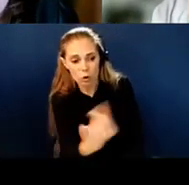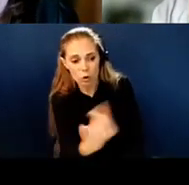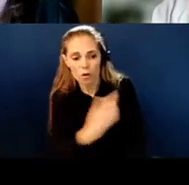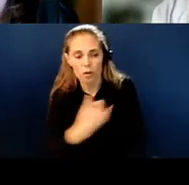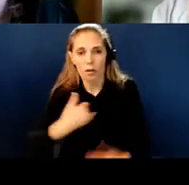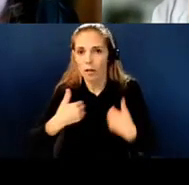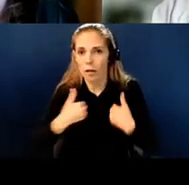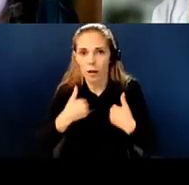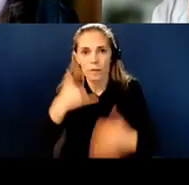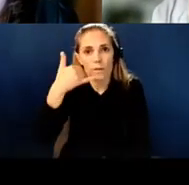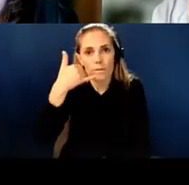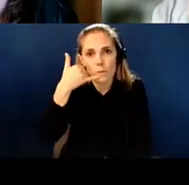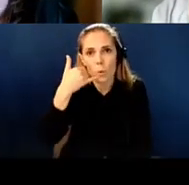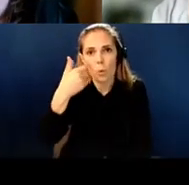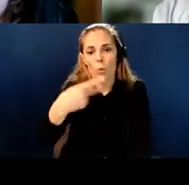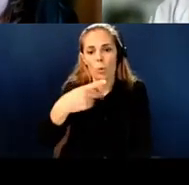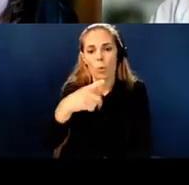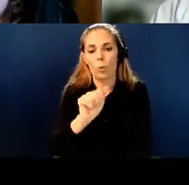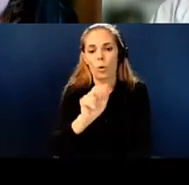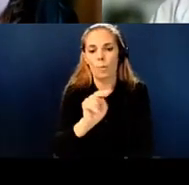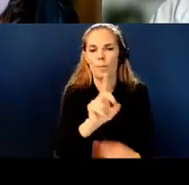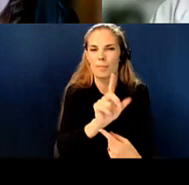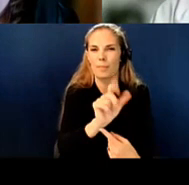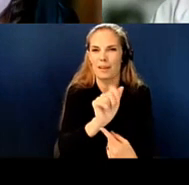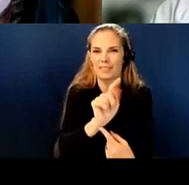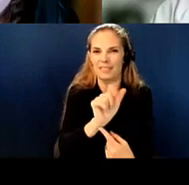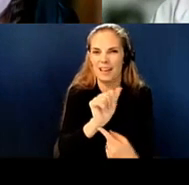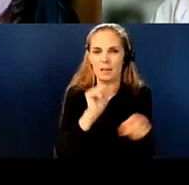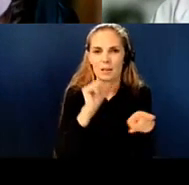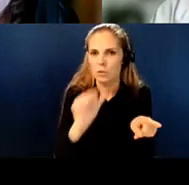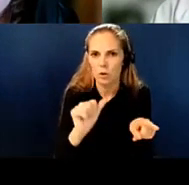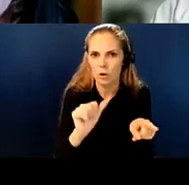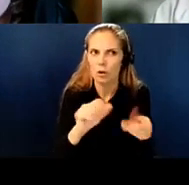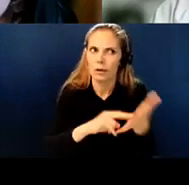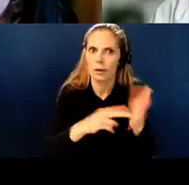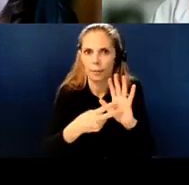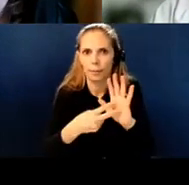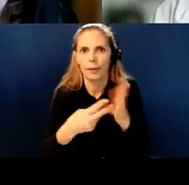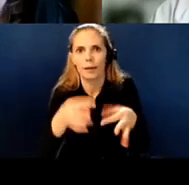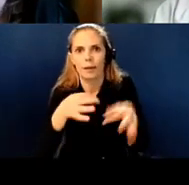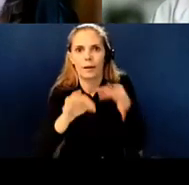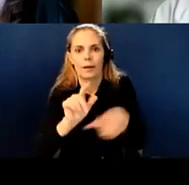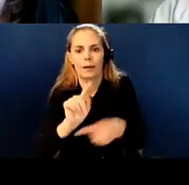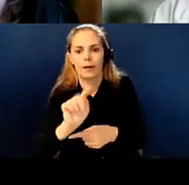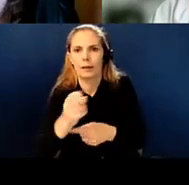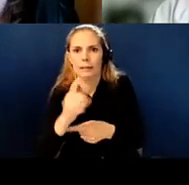is an economical method of communicating. And for this last point,